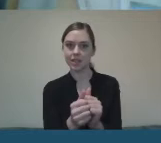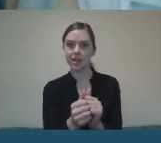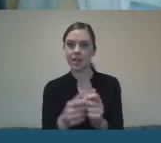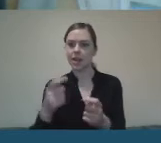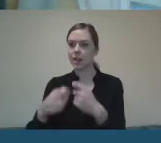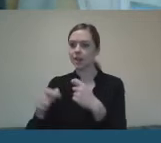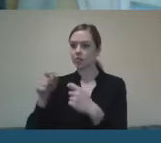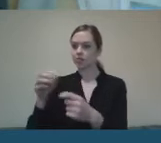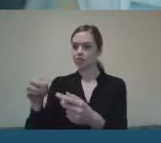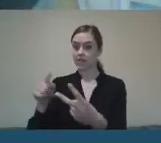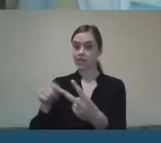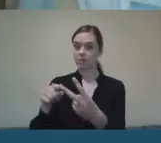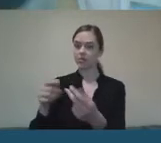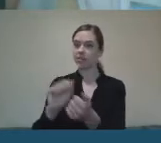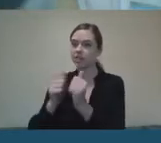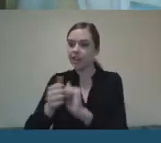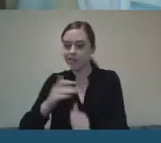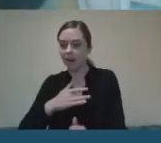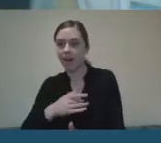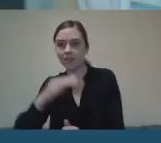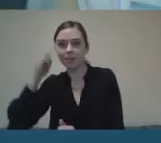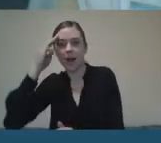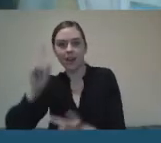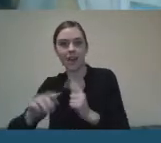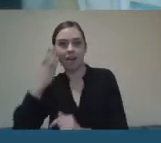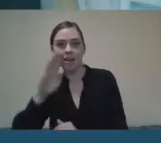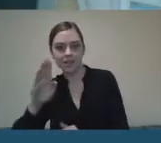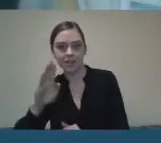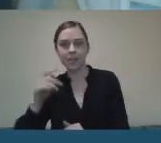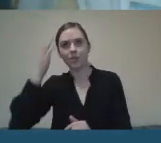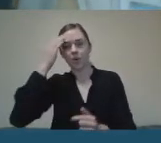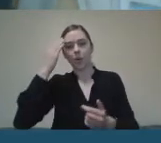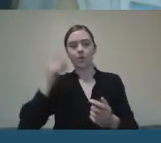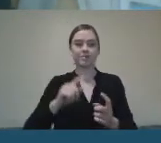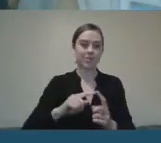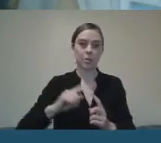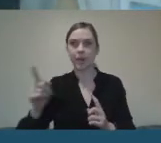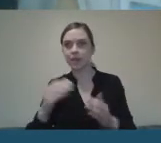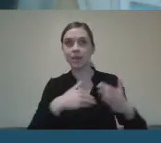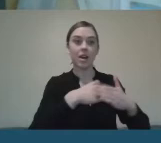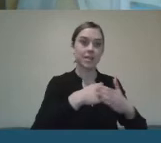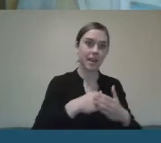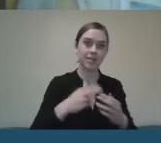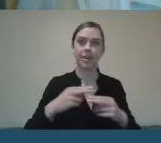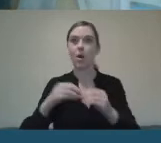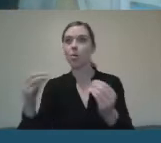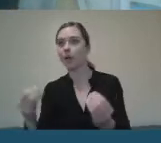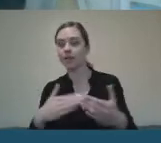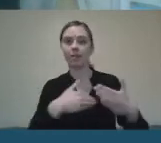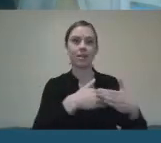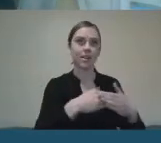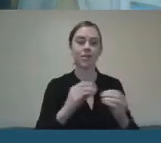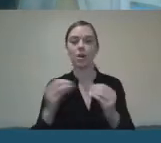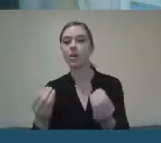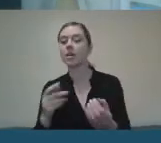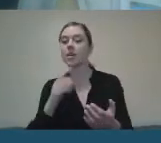and attitudes. And so, although as we yo-yo through the phases of lockdown, and sometimes we can get people out and active, and sometimes